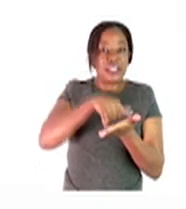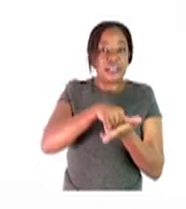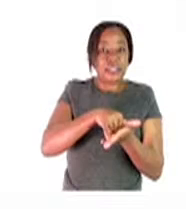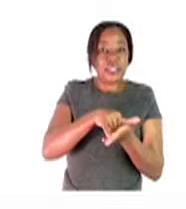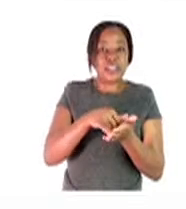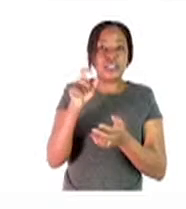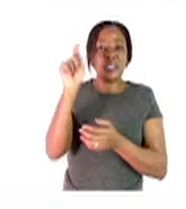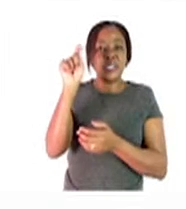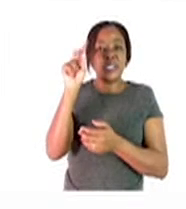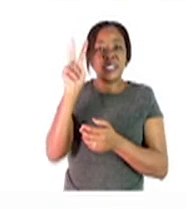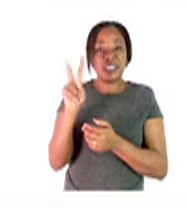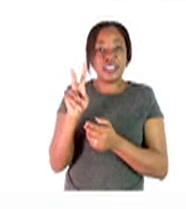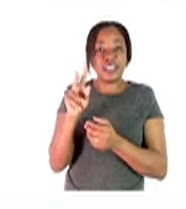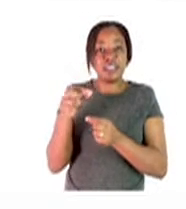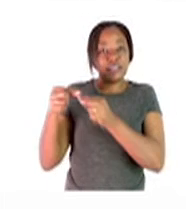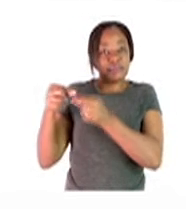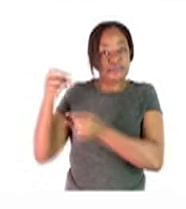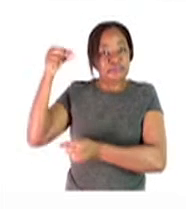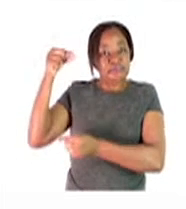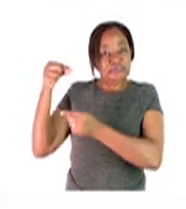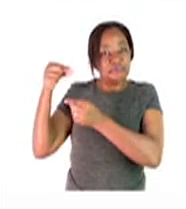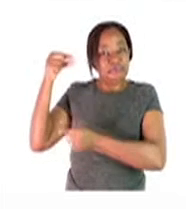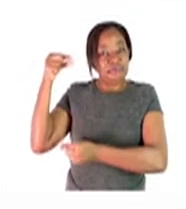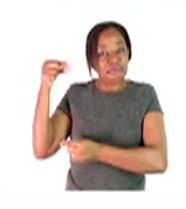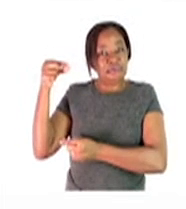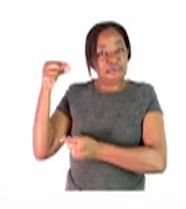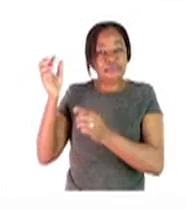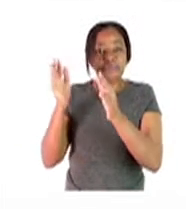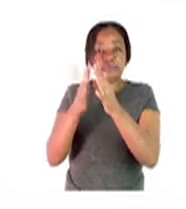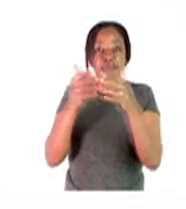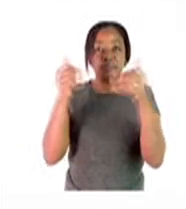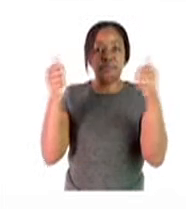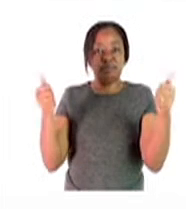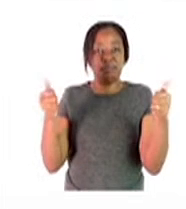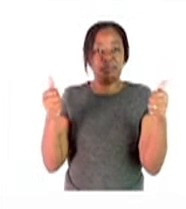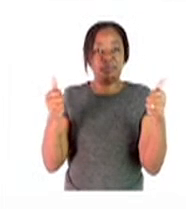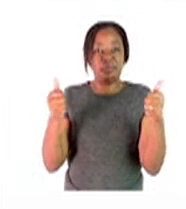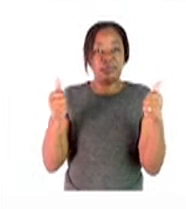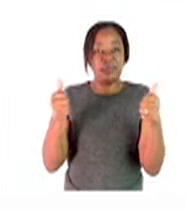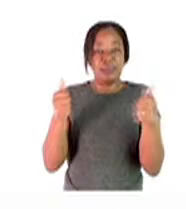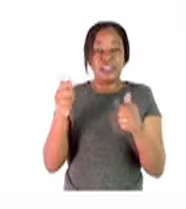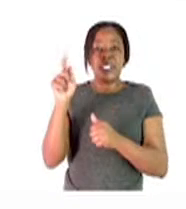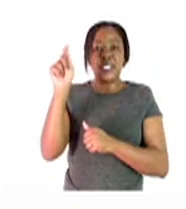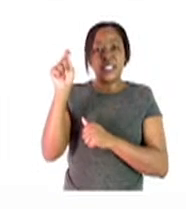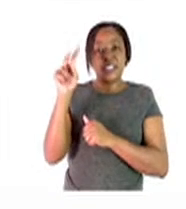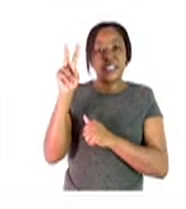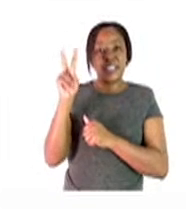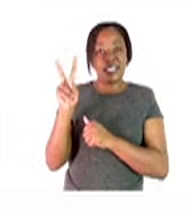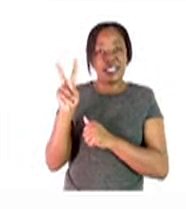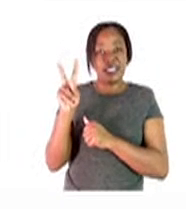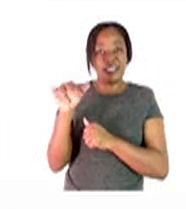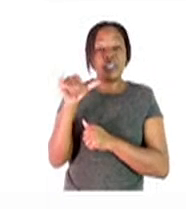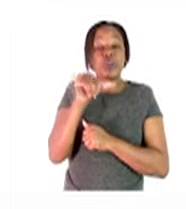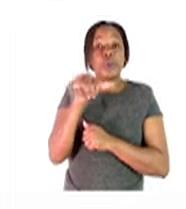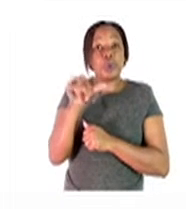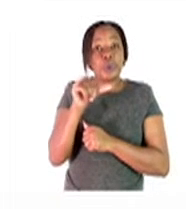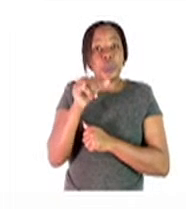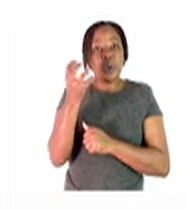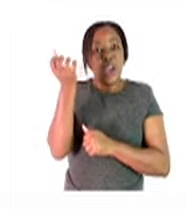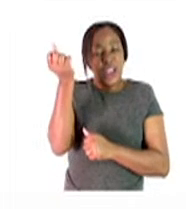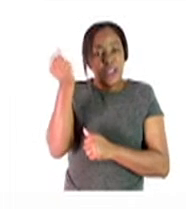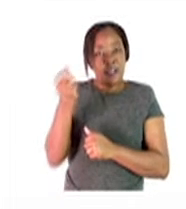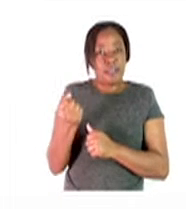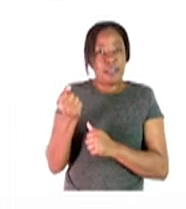So which one of those? Is it the first one, which is a telephone? Do you have a telephone in your bedroom? Do you have a television in your